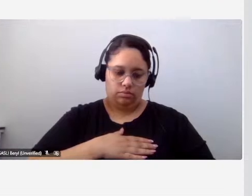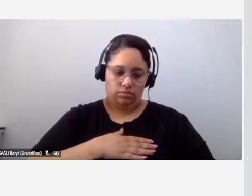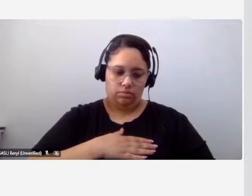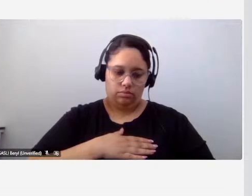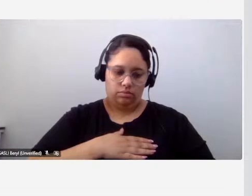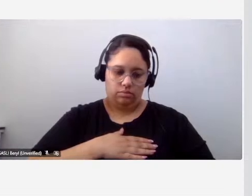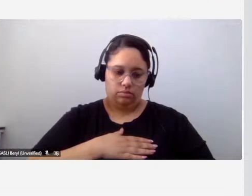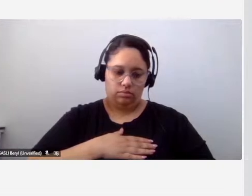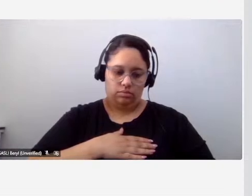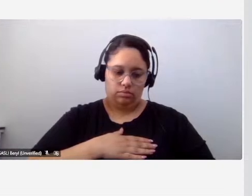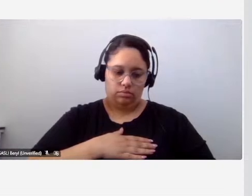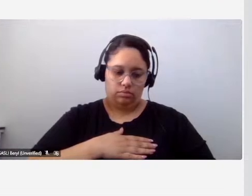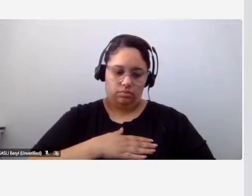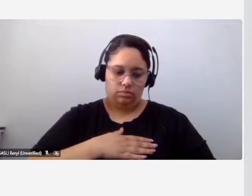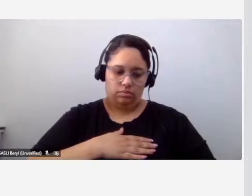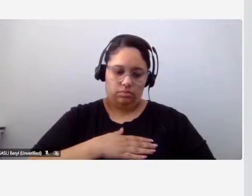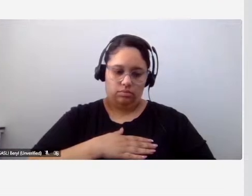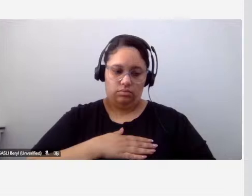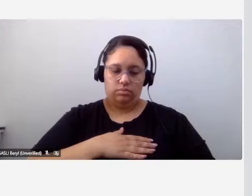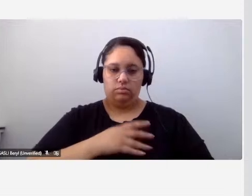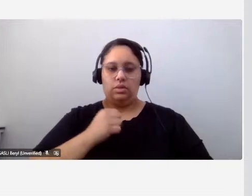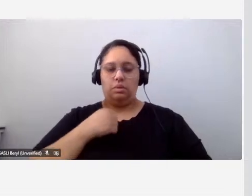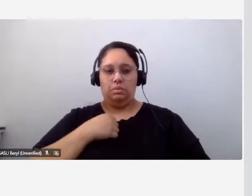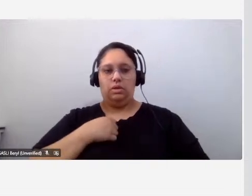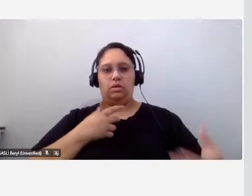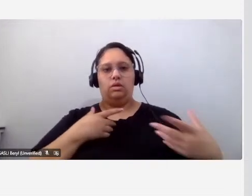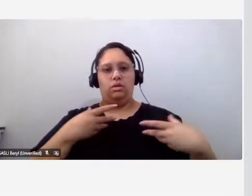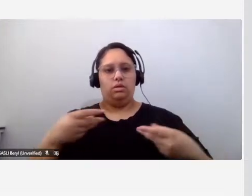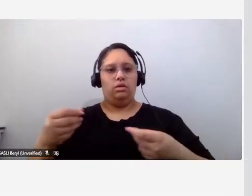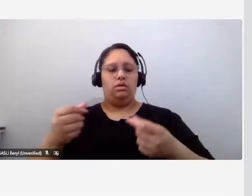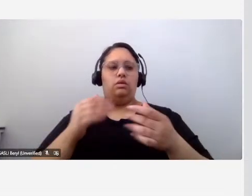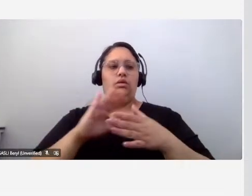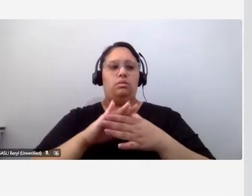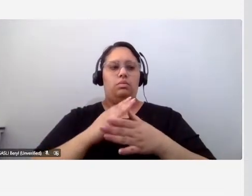I'm concerned simply because